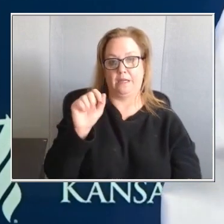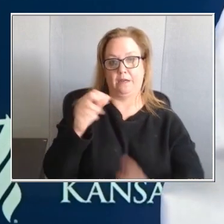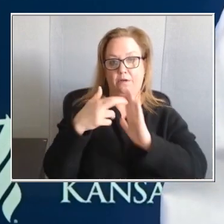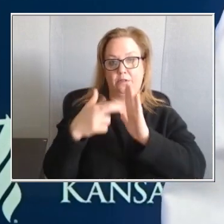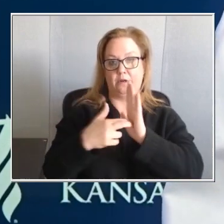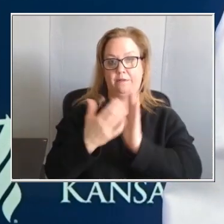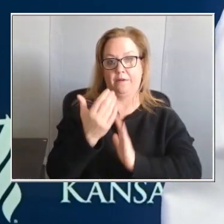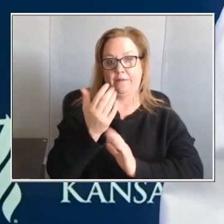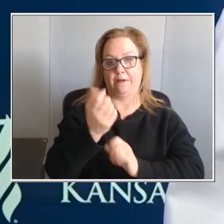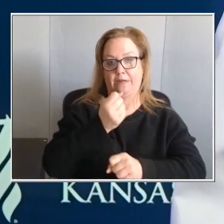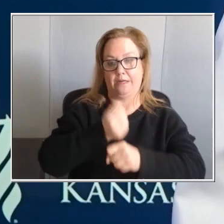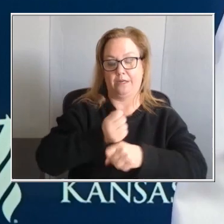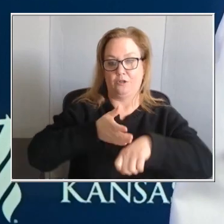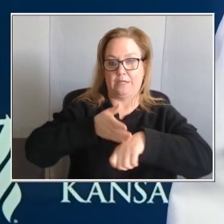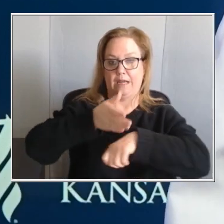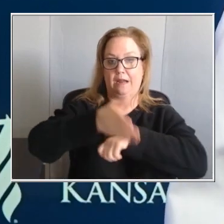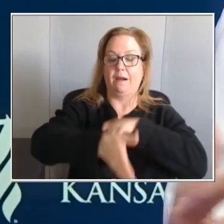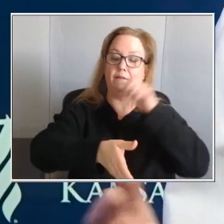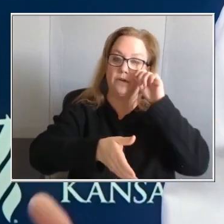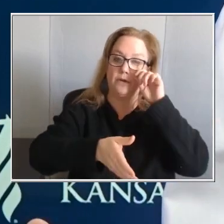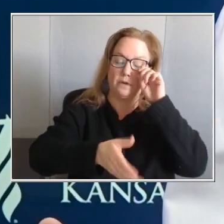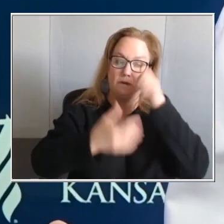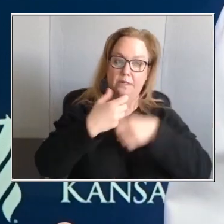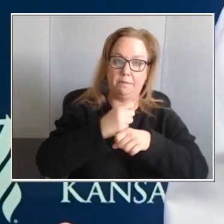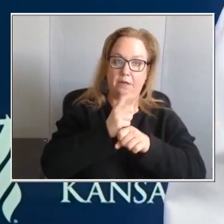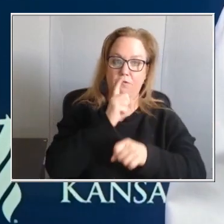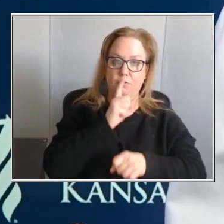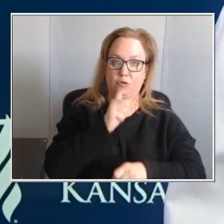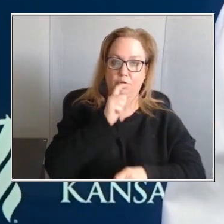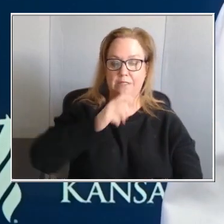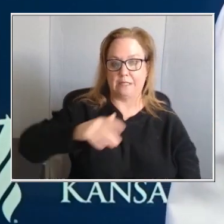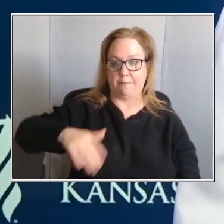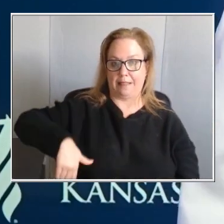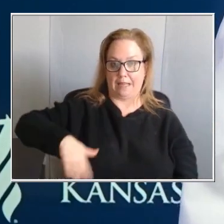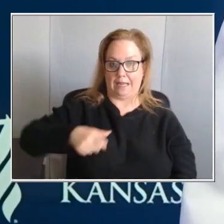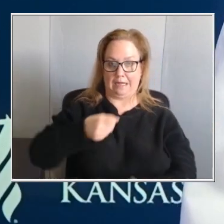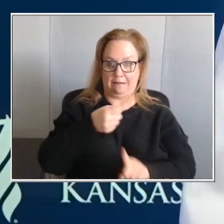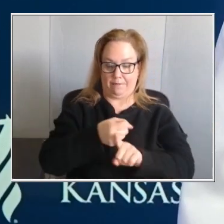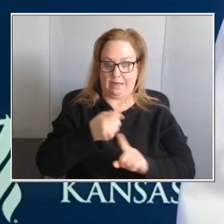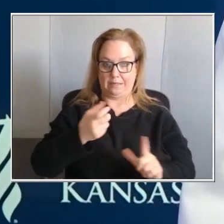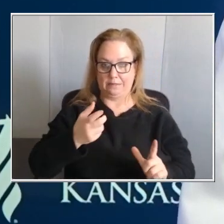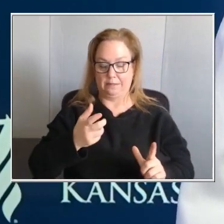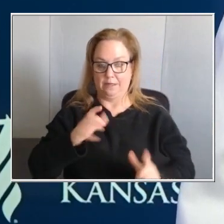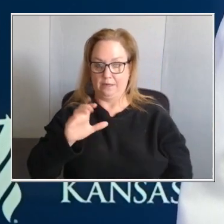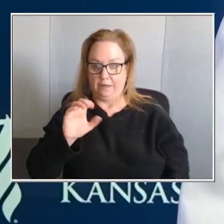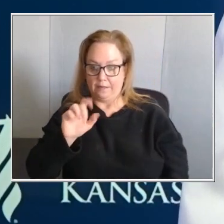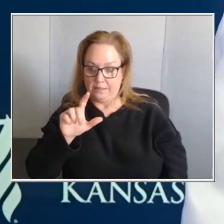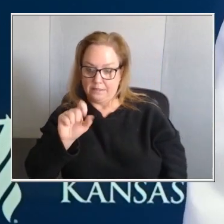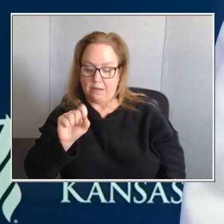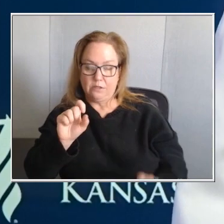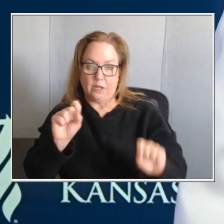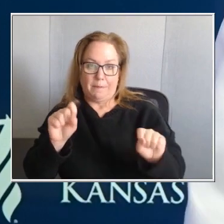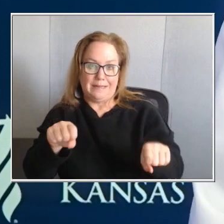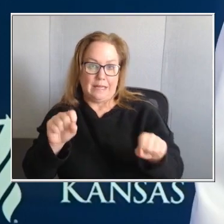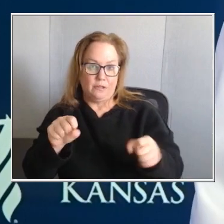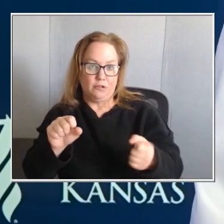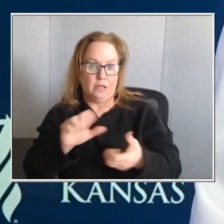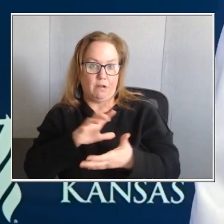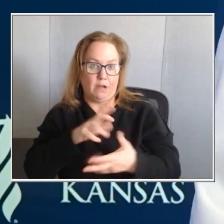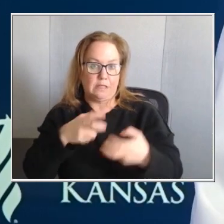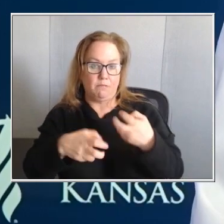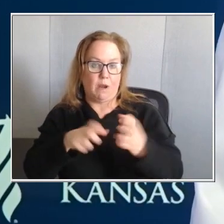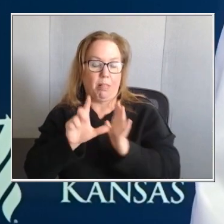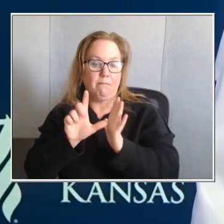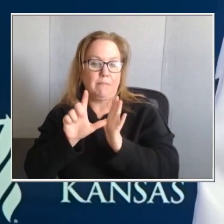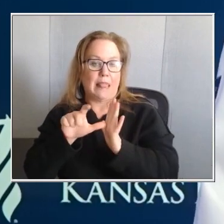15 years afterwards to make sure that there aren't some late effects, that these cells could potentially cause problems down the